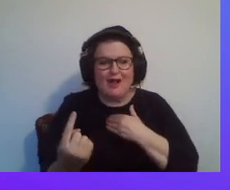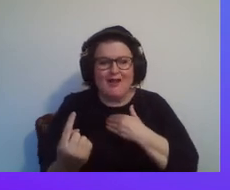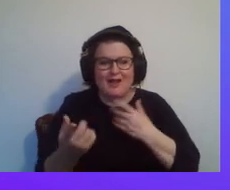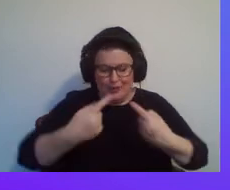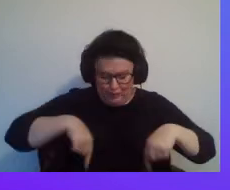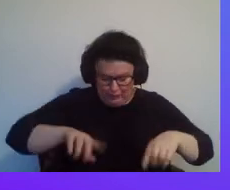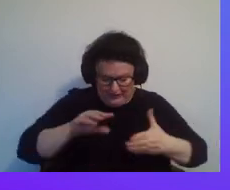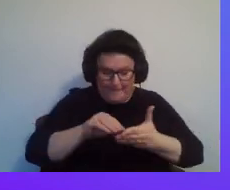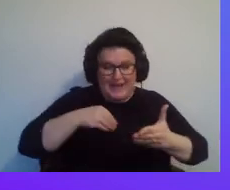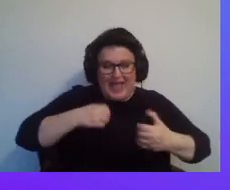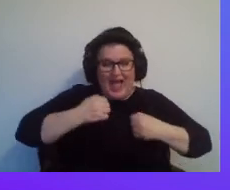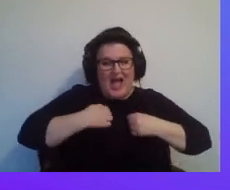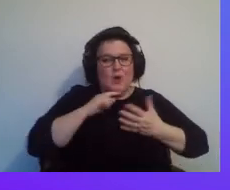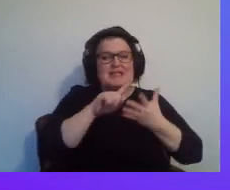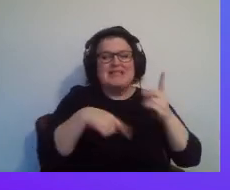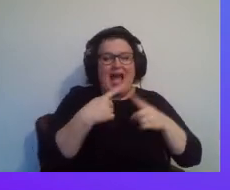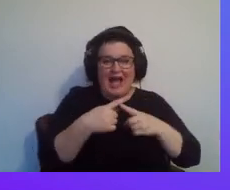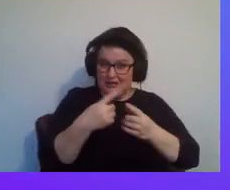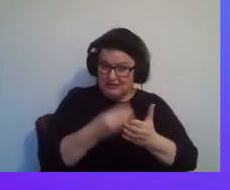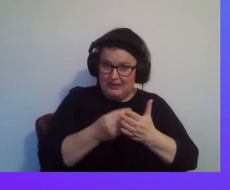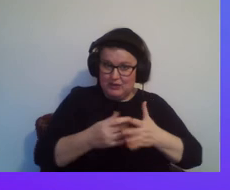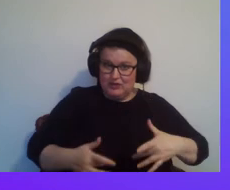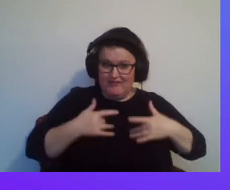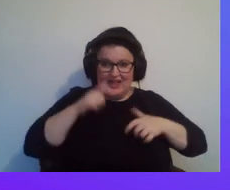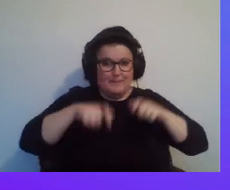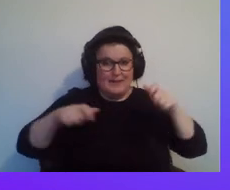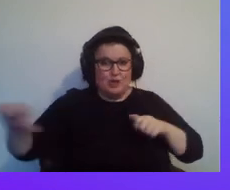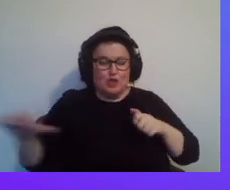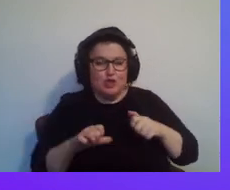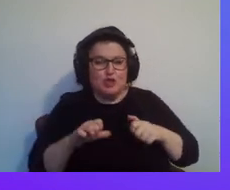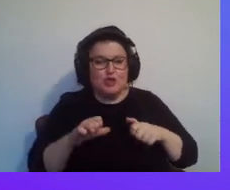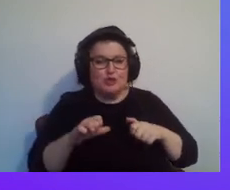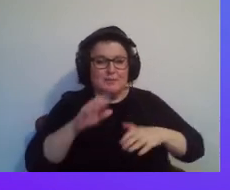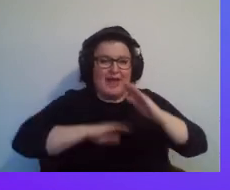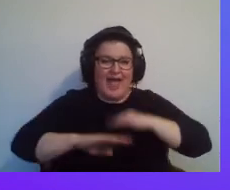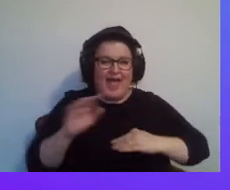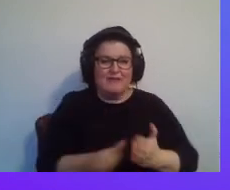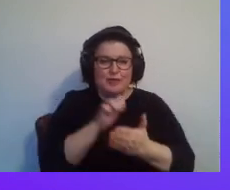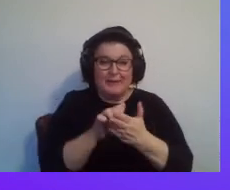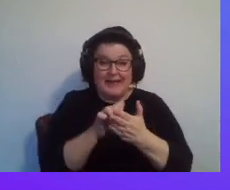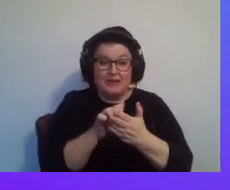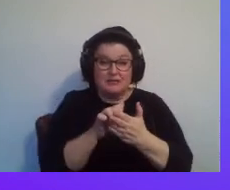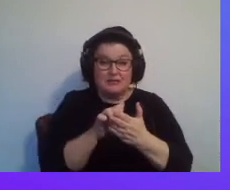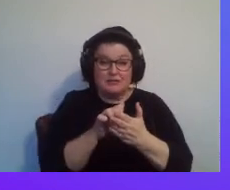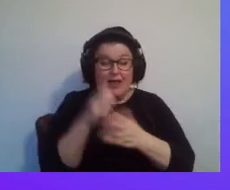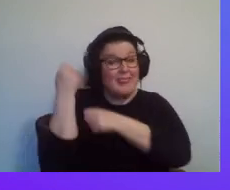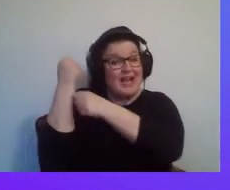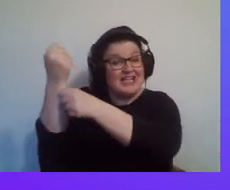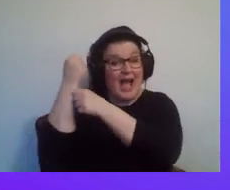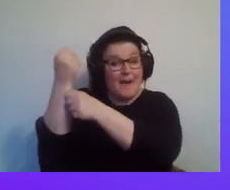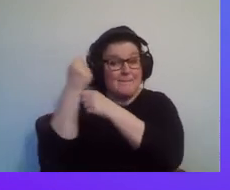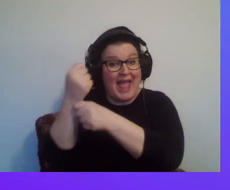tax money for people to be treated properly. And remember, the whole Black Lives Matter is happening at the